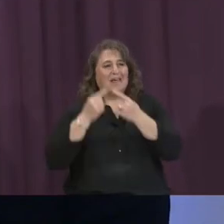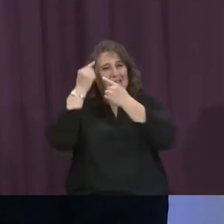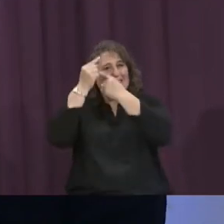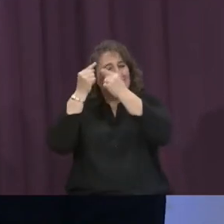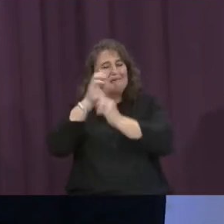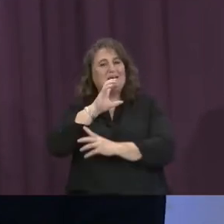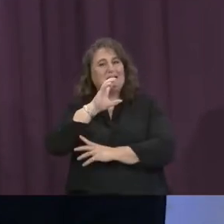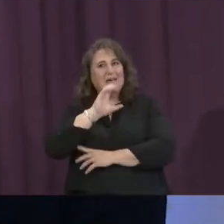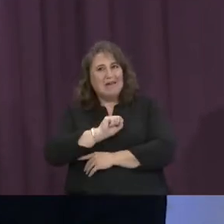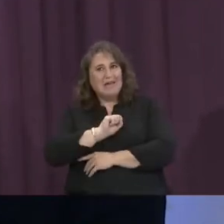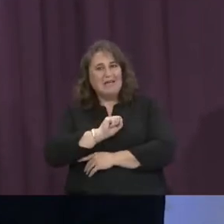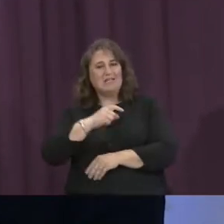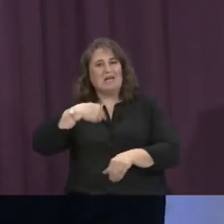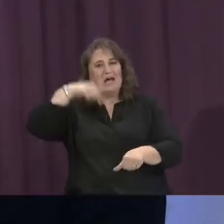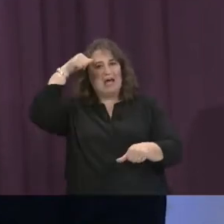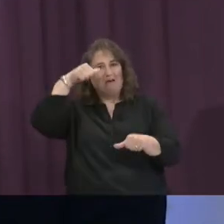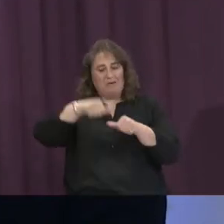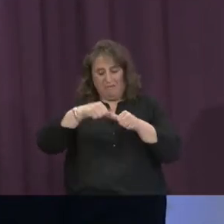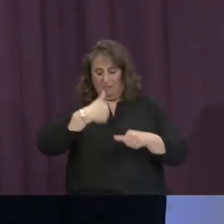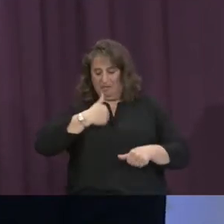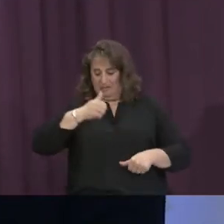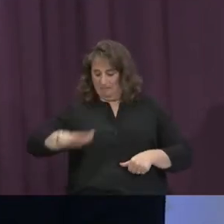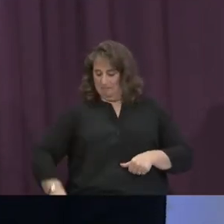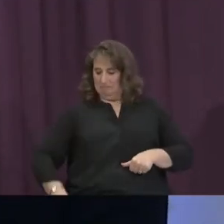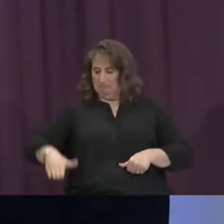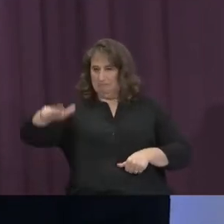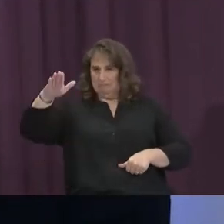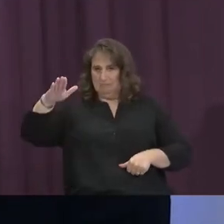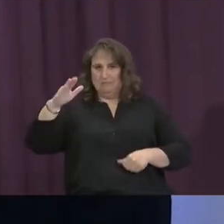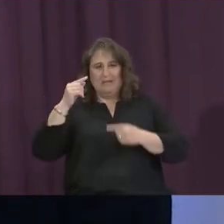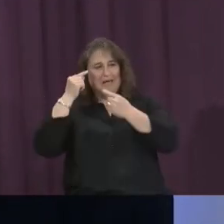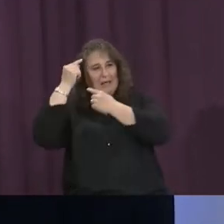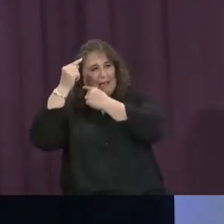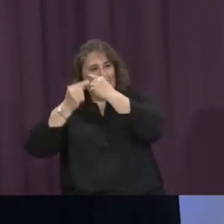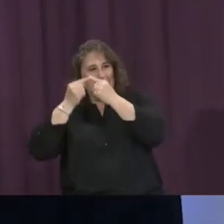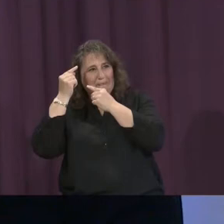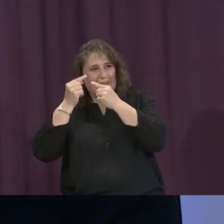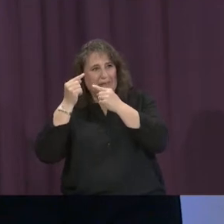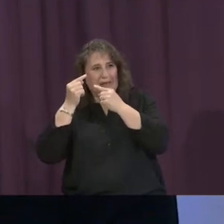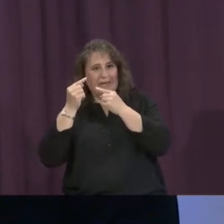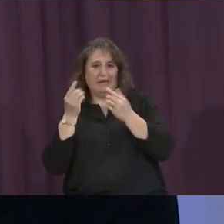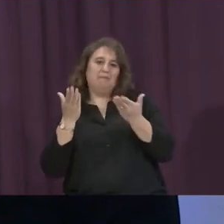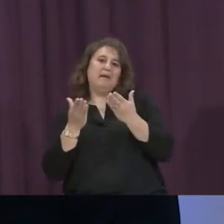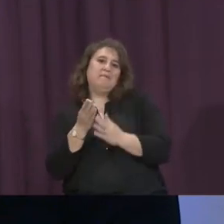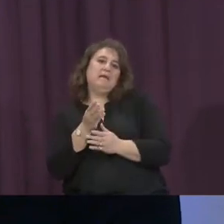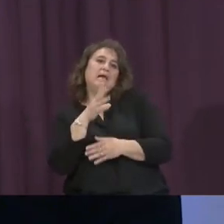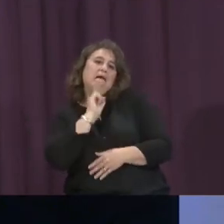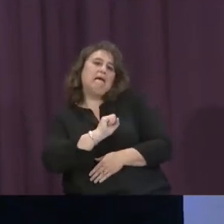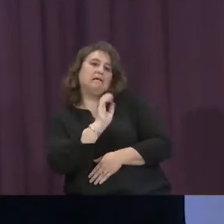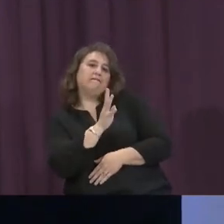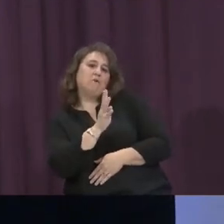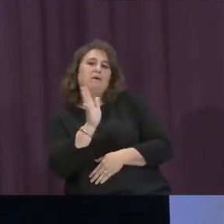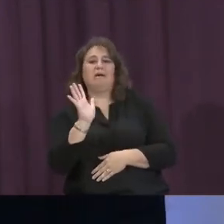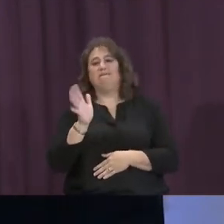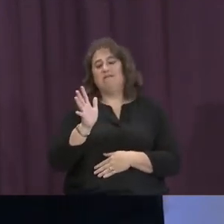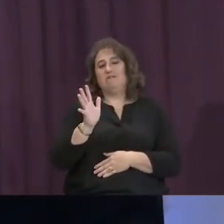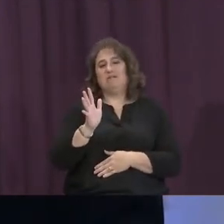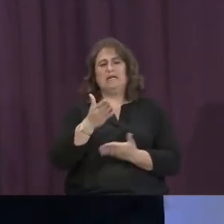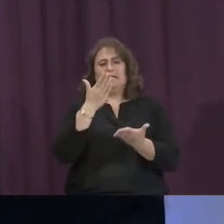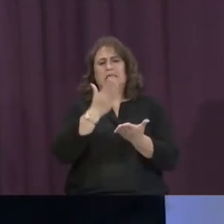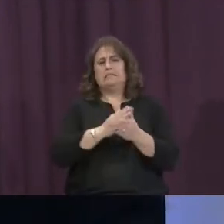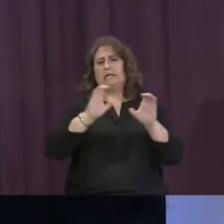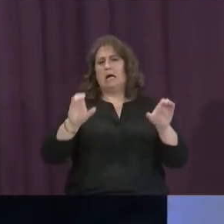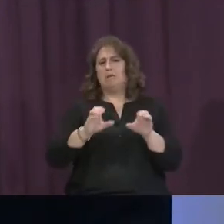age, and I remember growing up, I used to think, oh, once you hit a certain number, like say 40 or 50, you stop doing certain